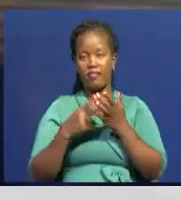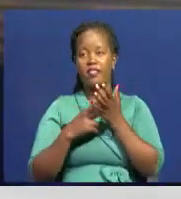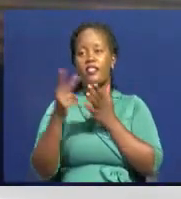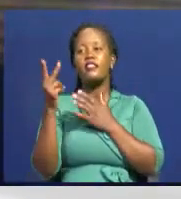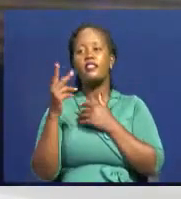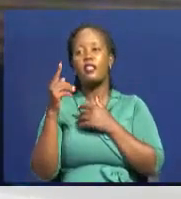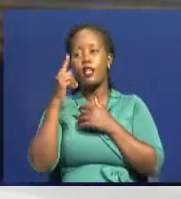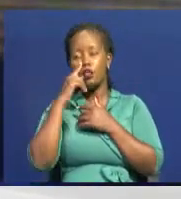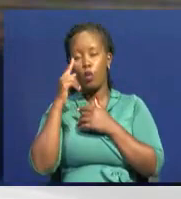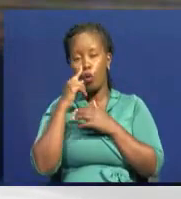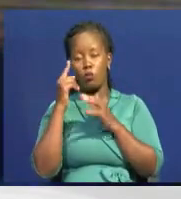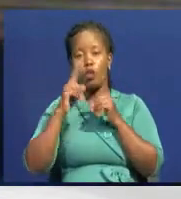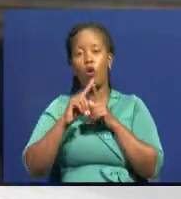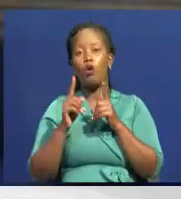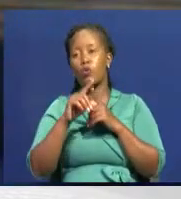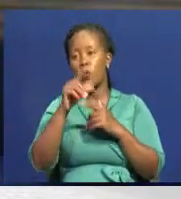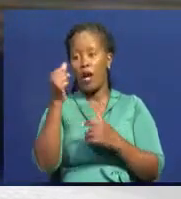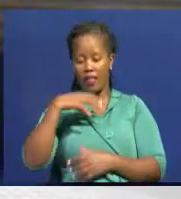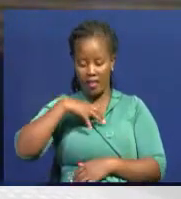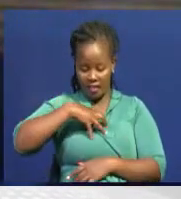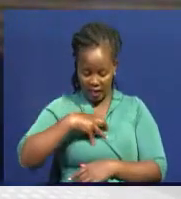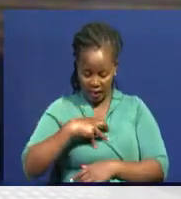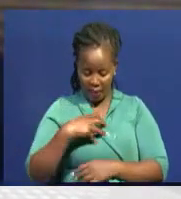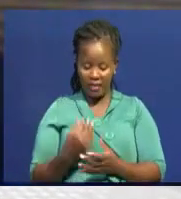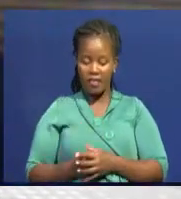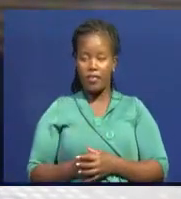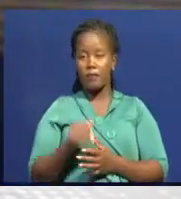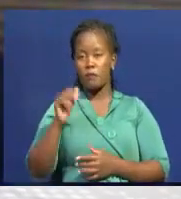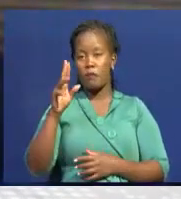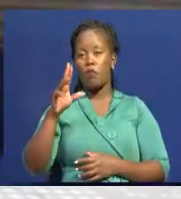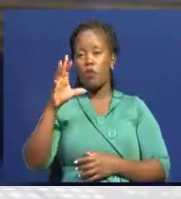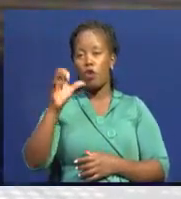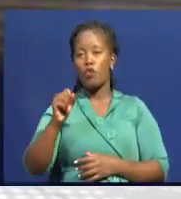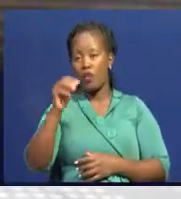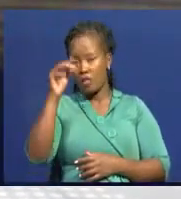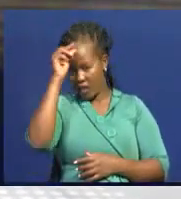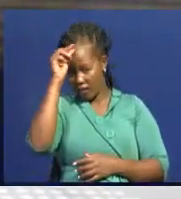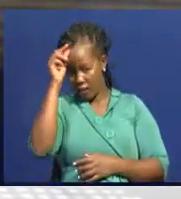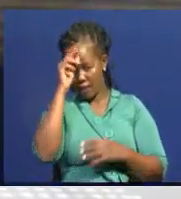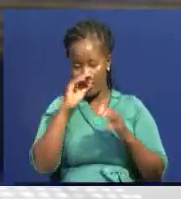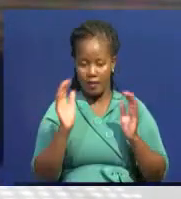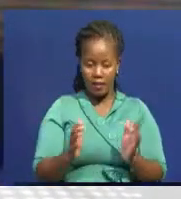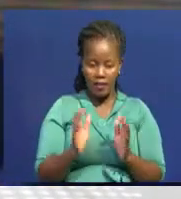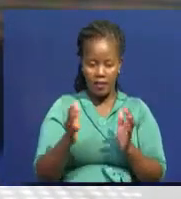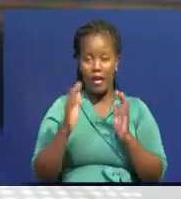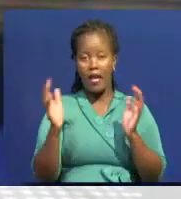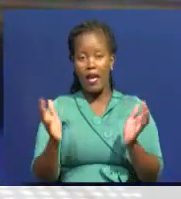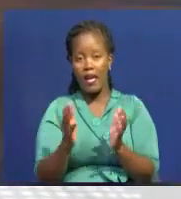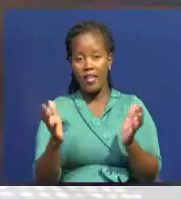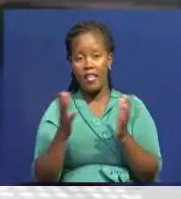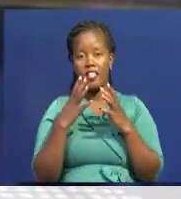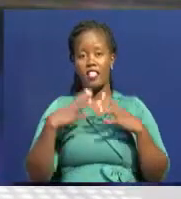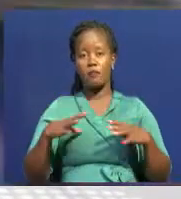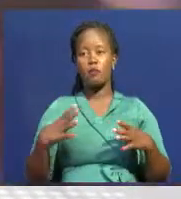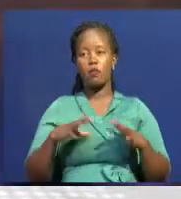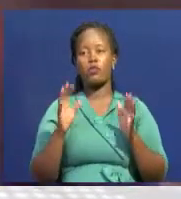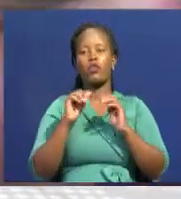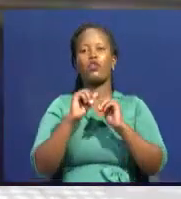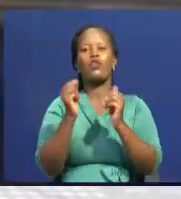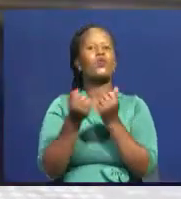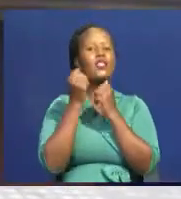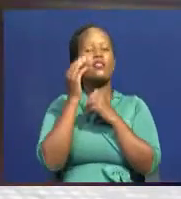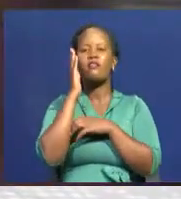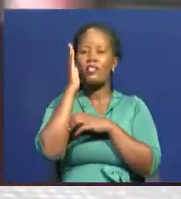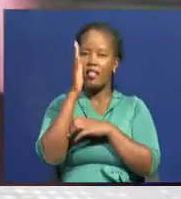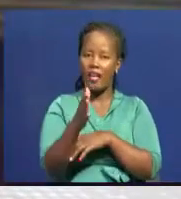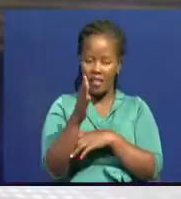These are retirement funds that the US government encourages people to self-direct to whatever